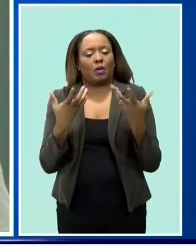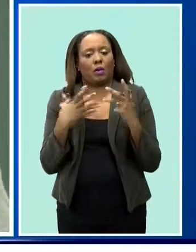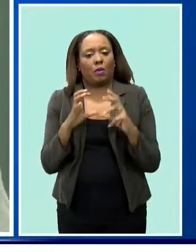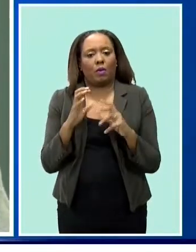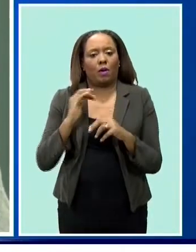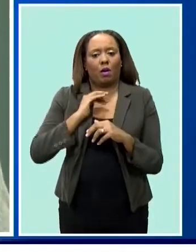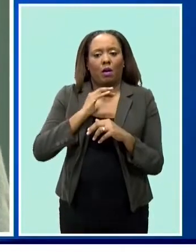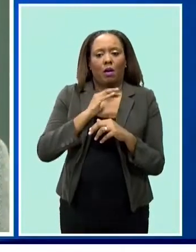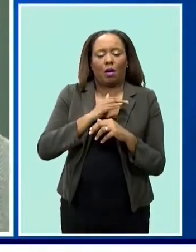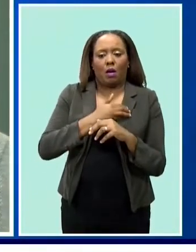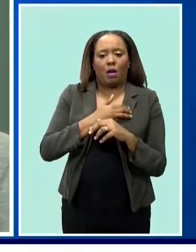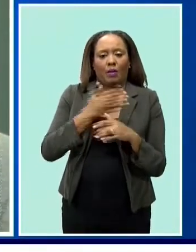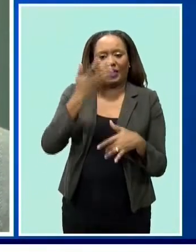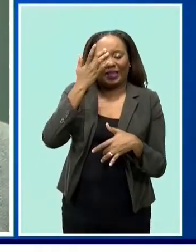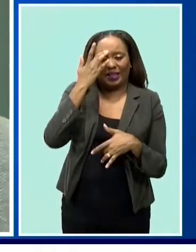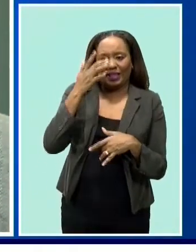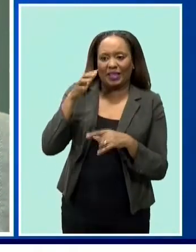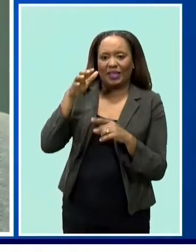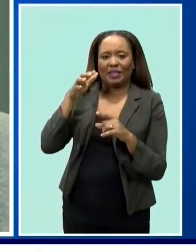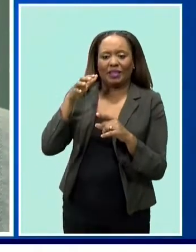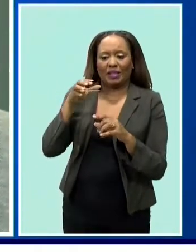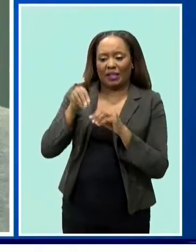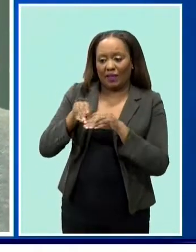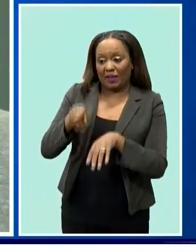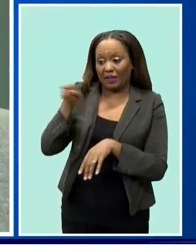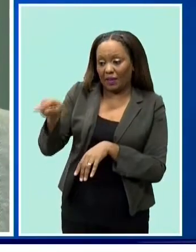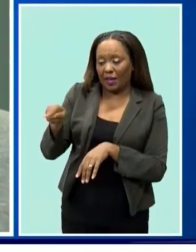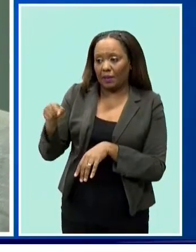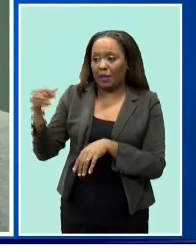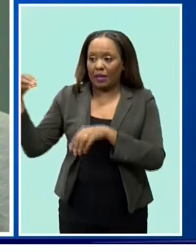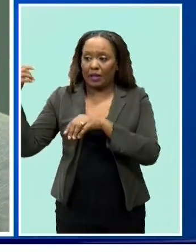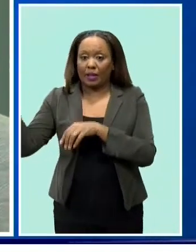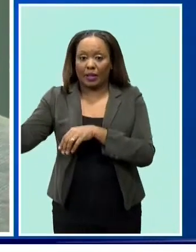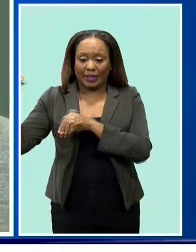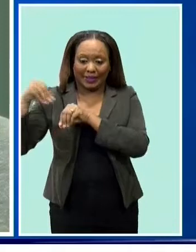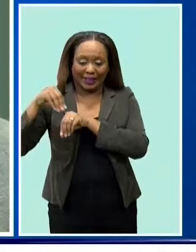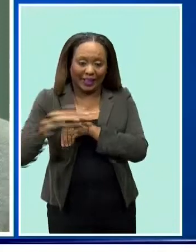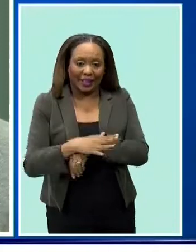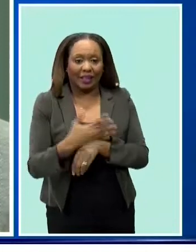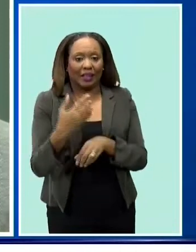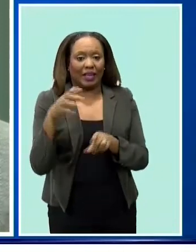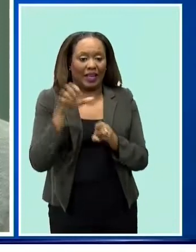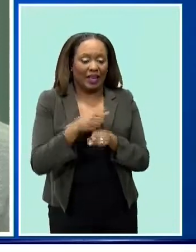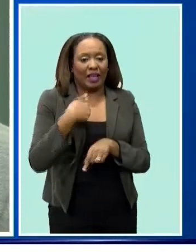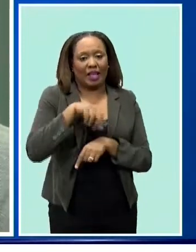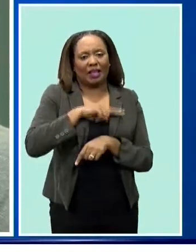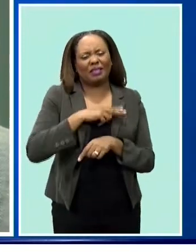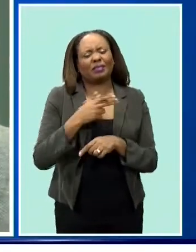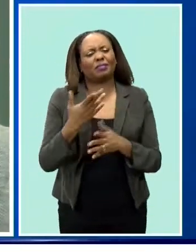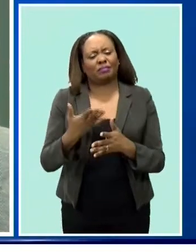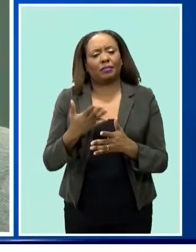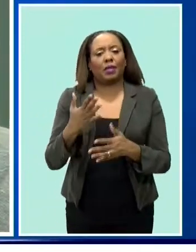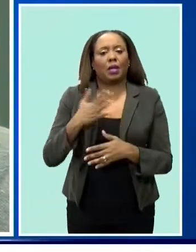bugs for the future. Sometimes it is quite difficult to do. So I think there's still a lot of work to do. One of the things that I wish, and one of my dreams, certainly for